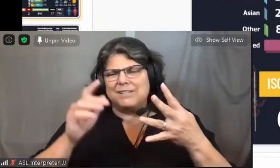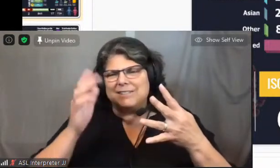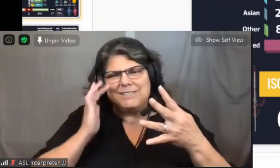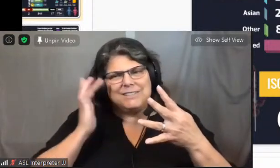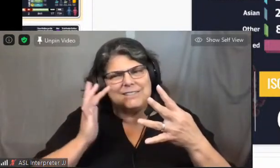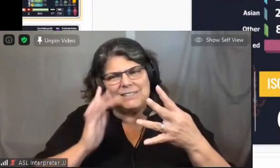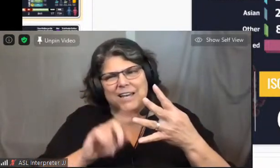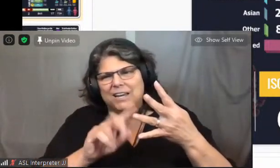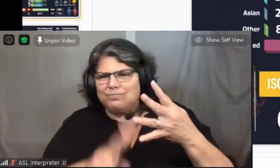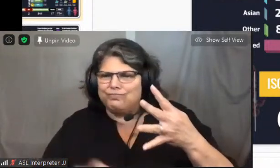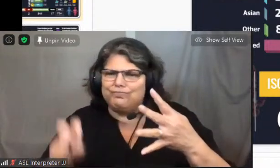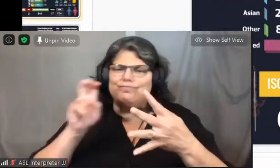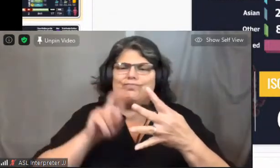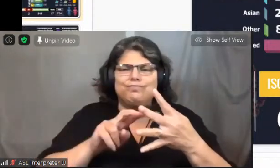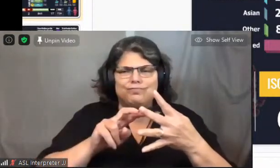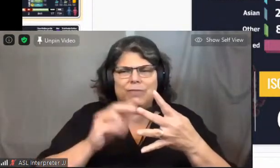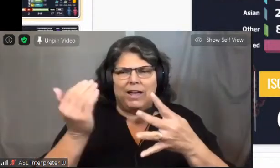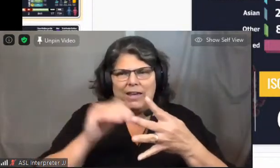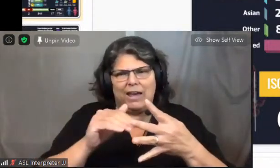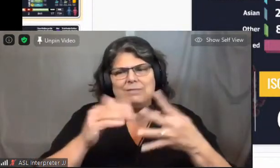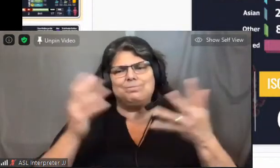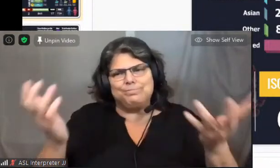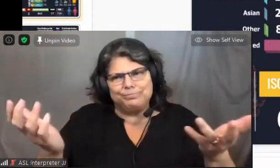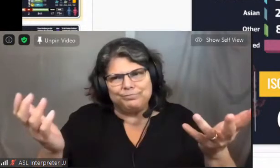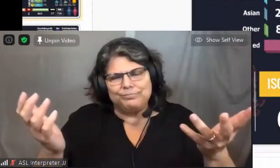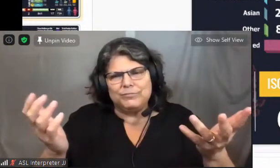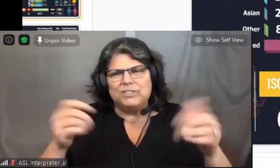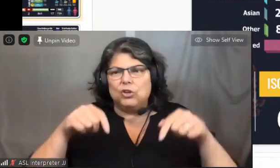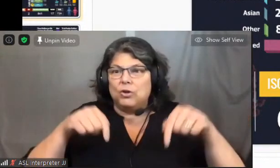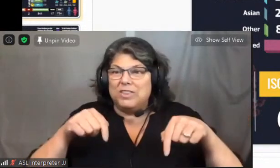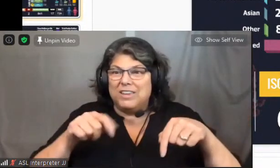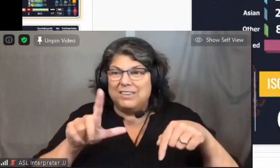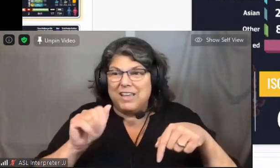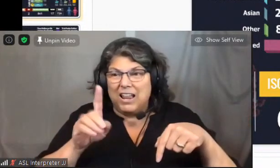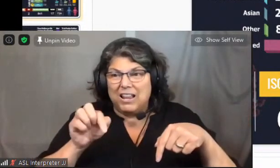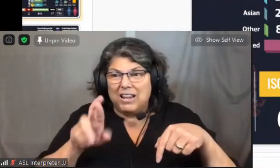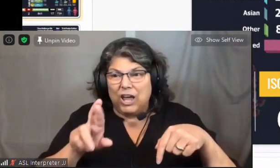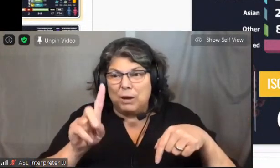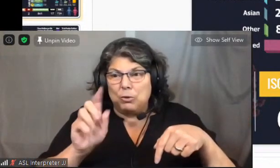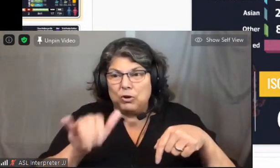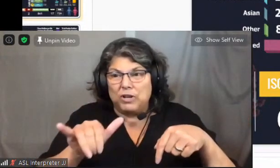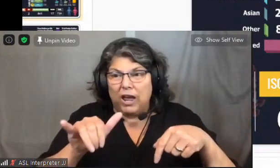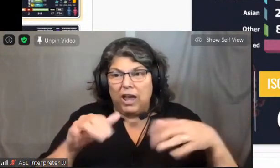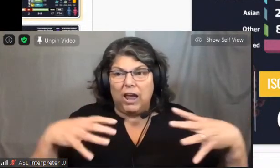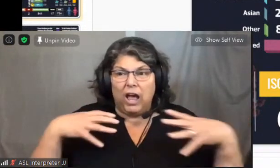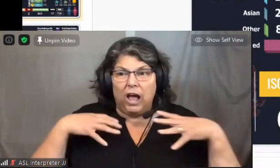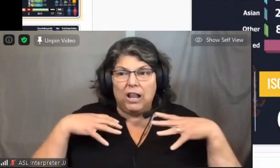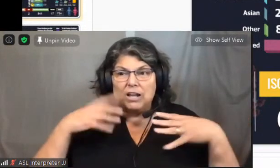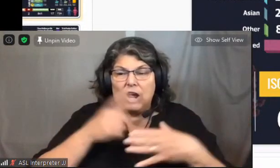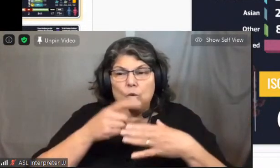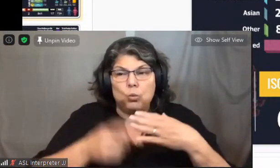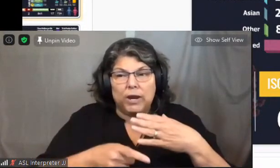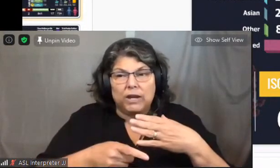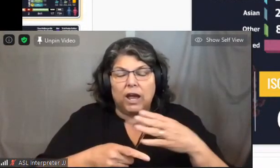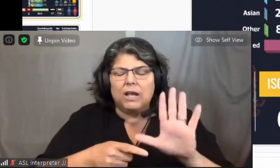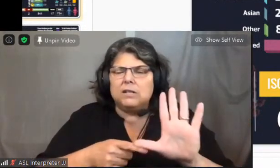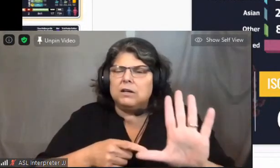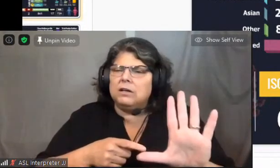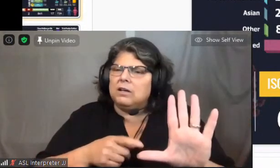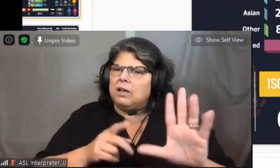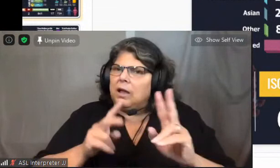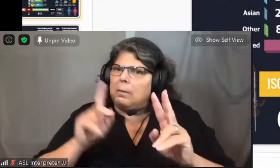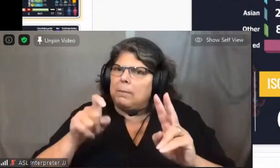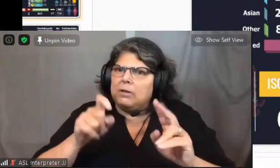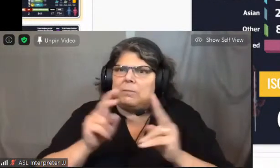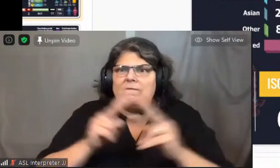we want to make this Labor Day quiet because this is the time when relaxing our restrictions, we could have a real